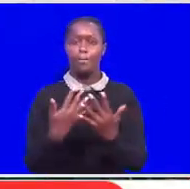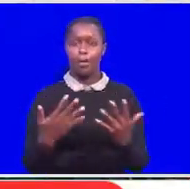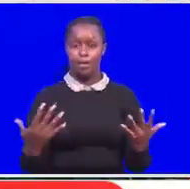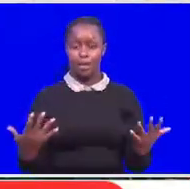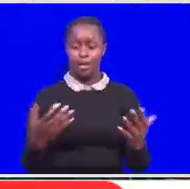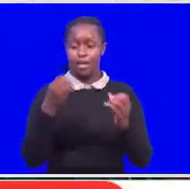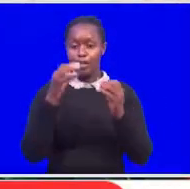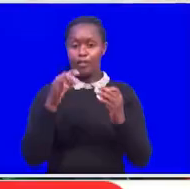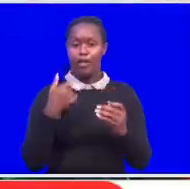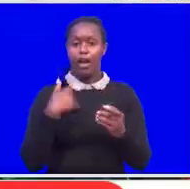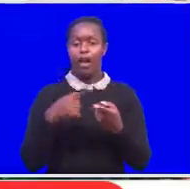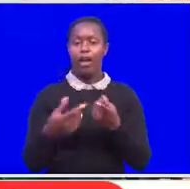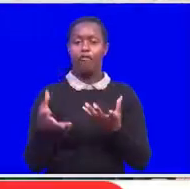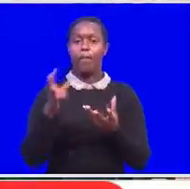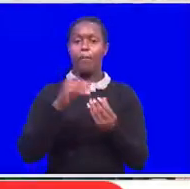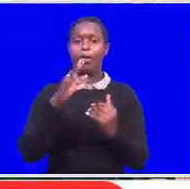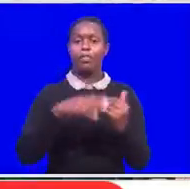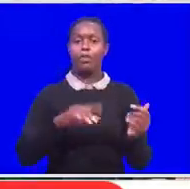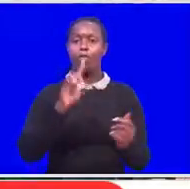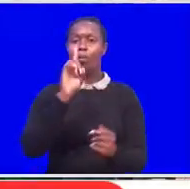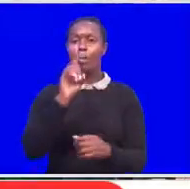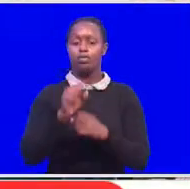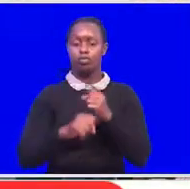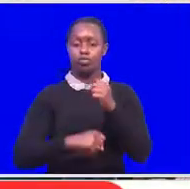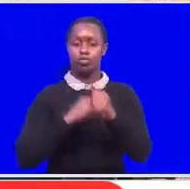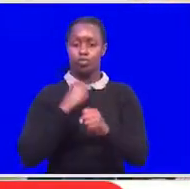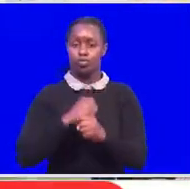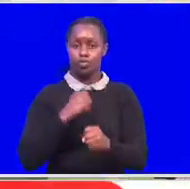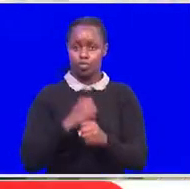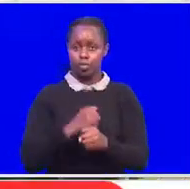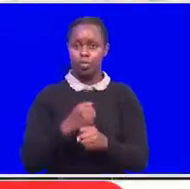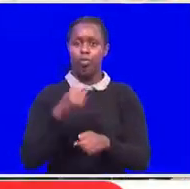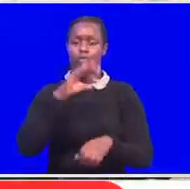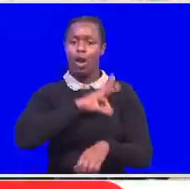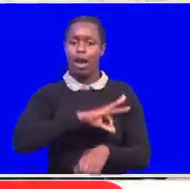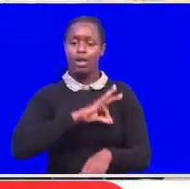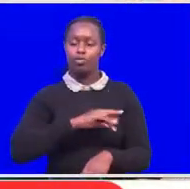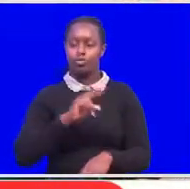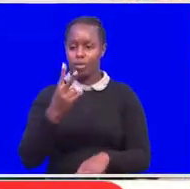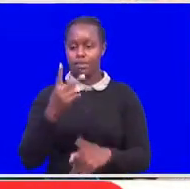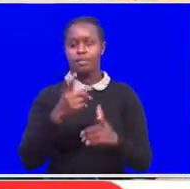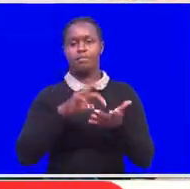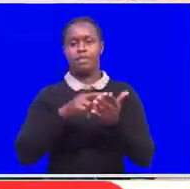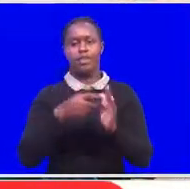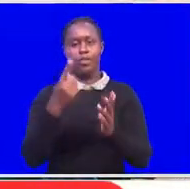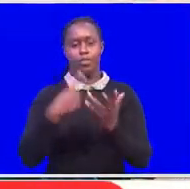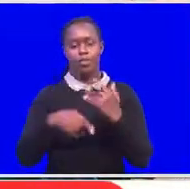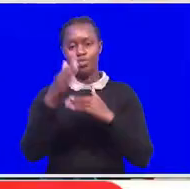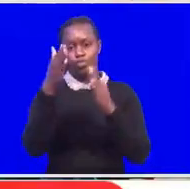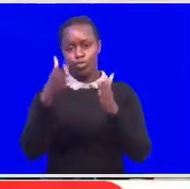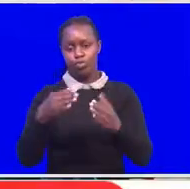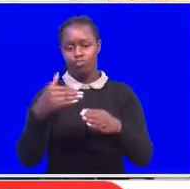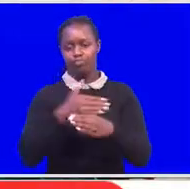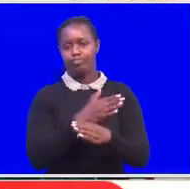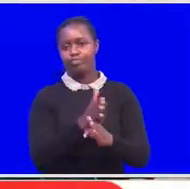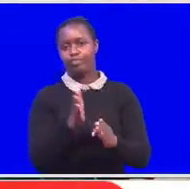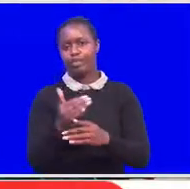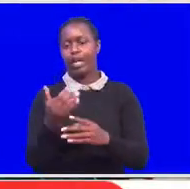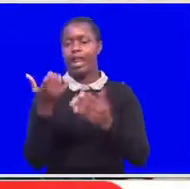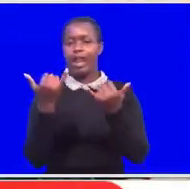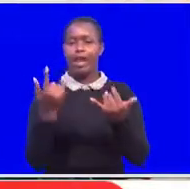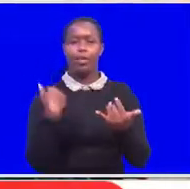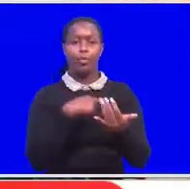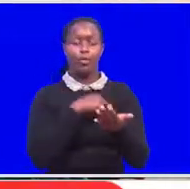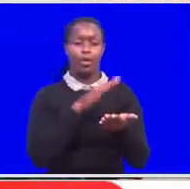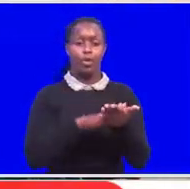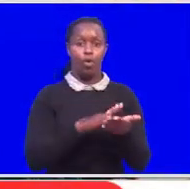you end up earning twice, you have defrauded the public, and therefore we have recommended prosecution